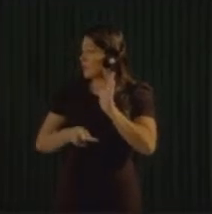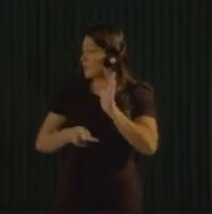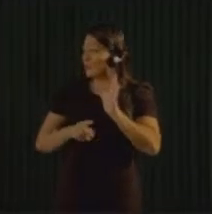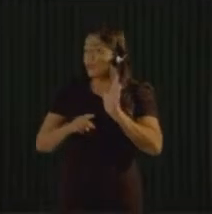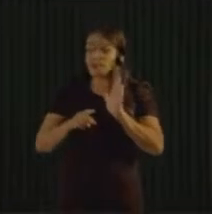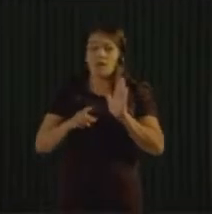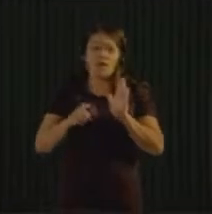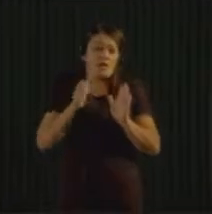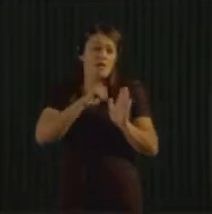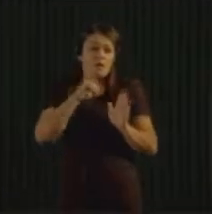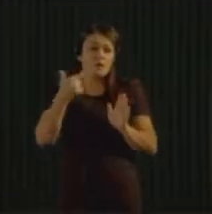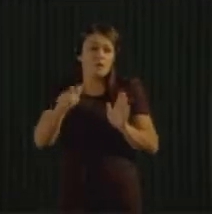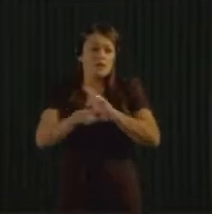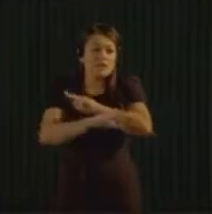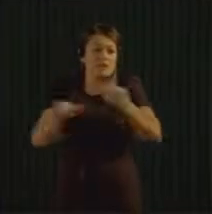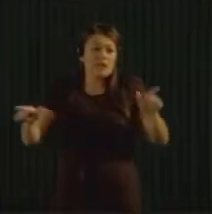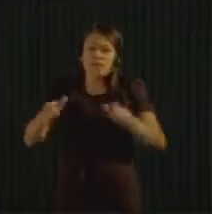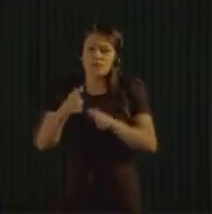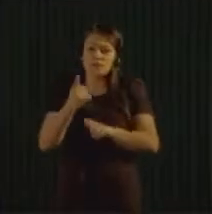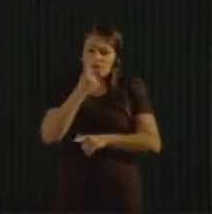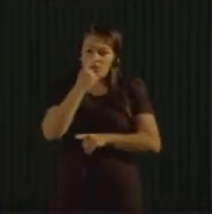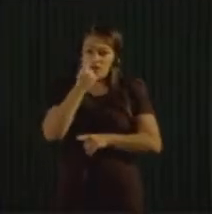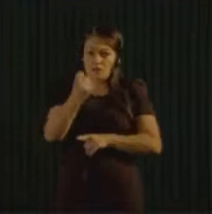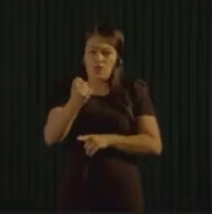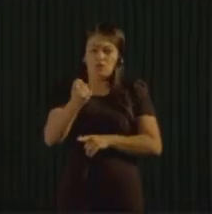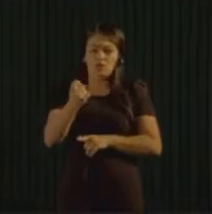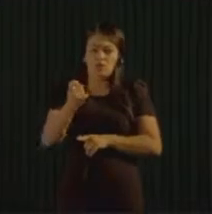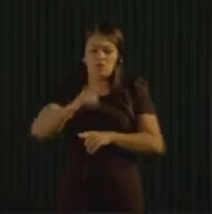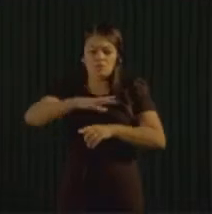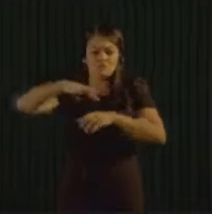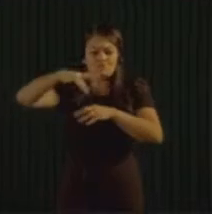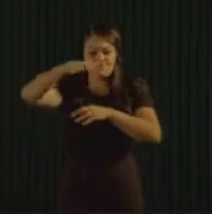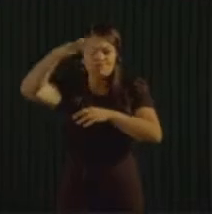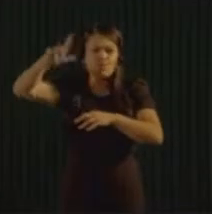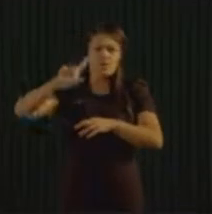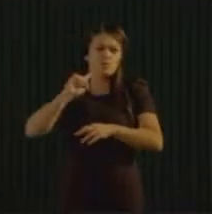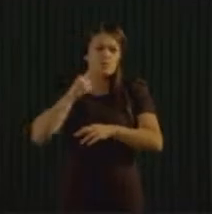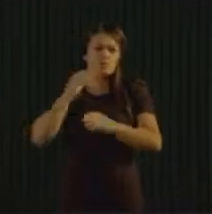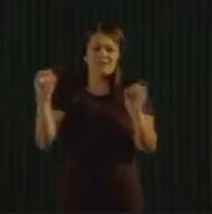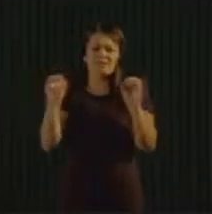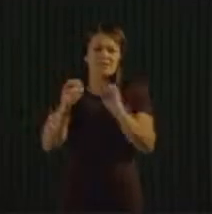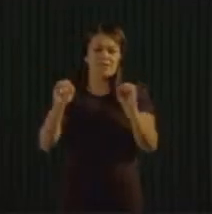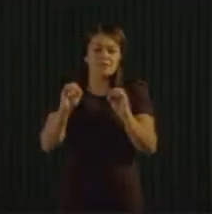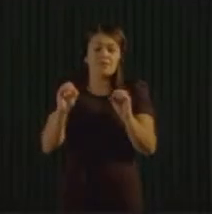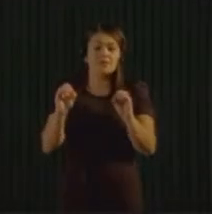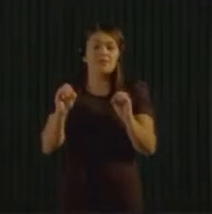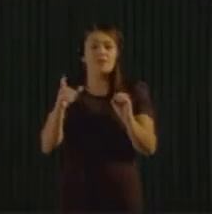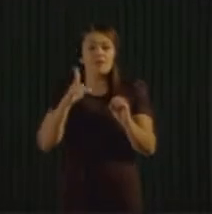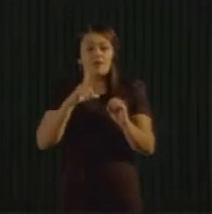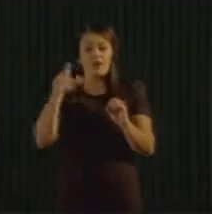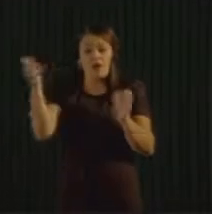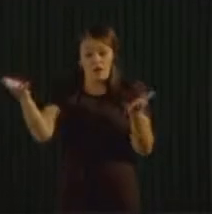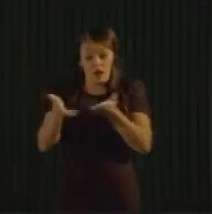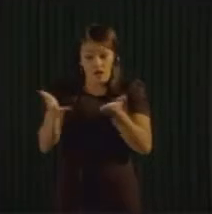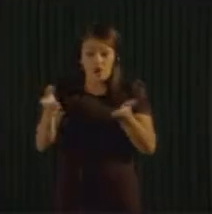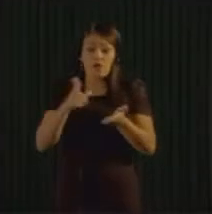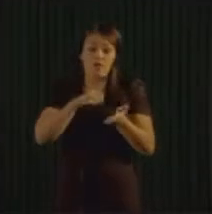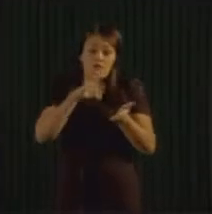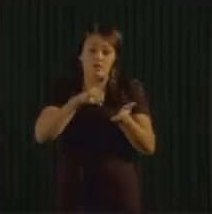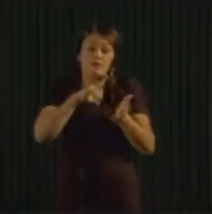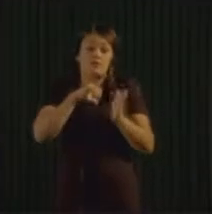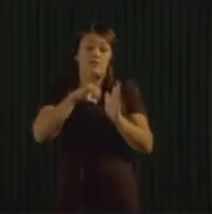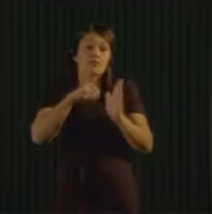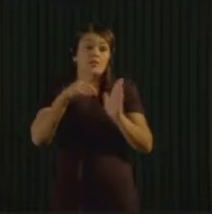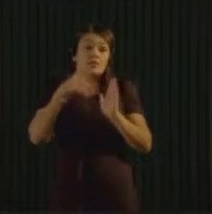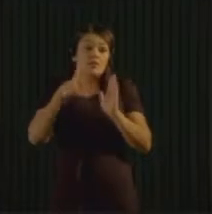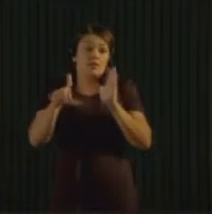for environmental policies as a town, they can now integrate the policy strategies, of course, thinking about